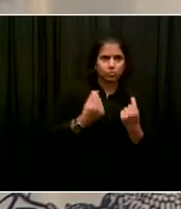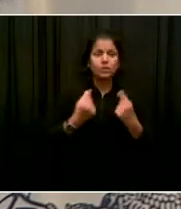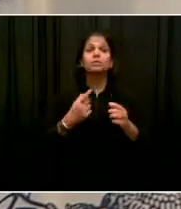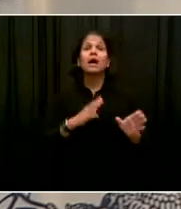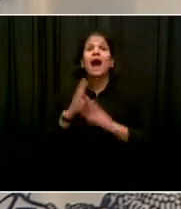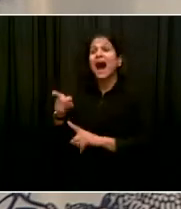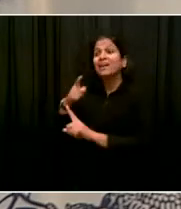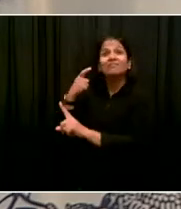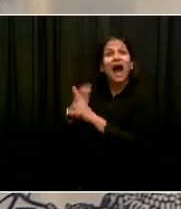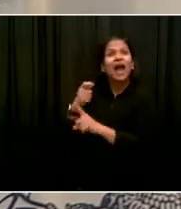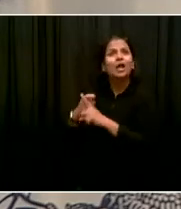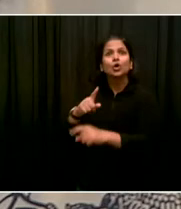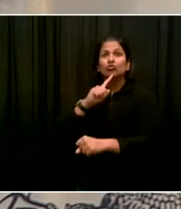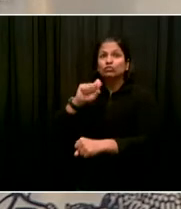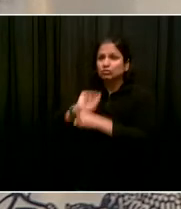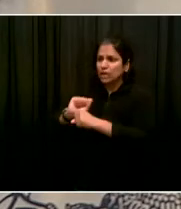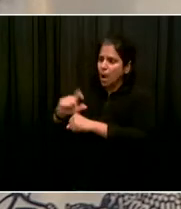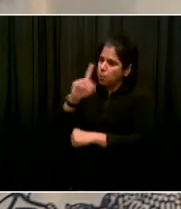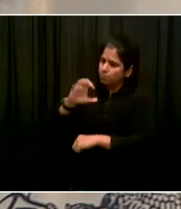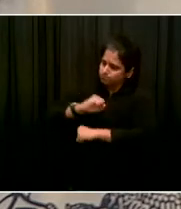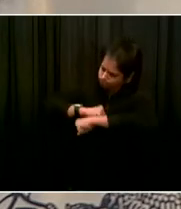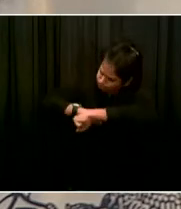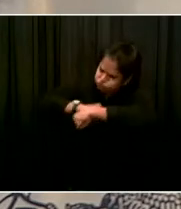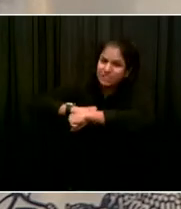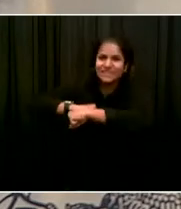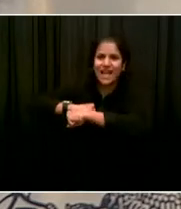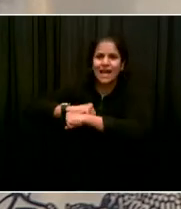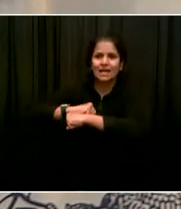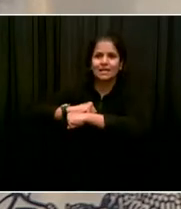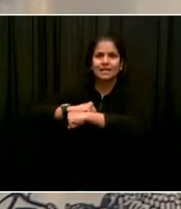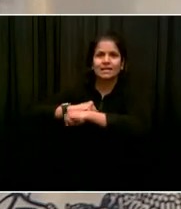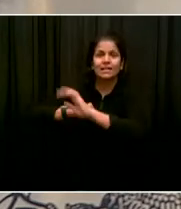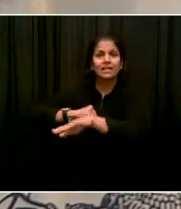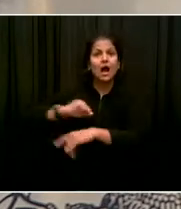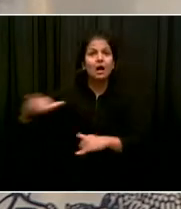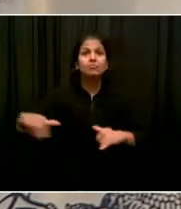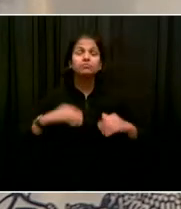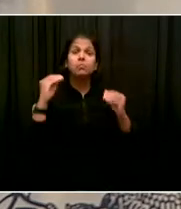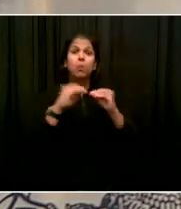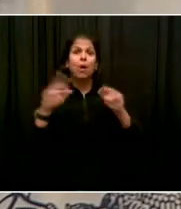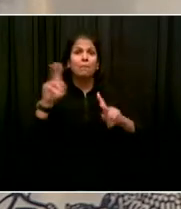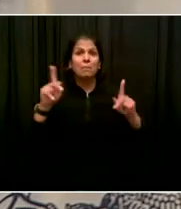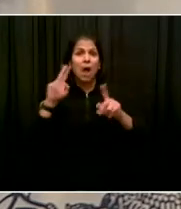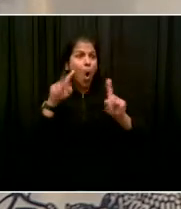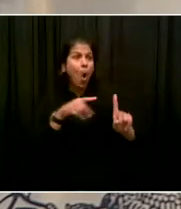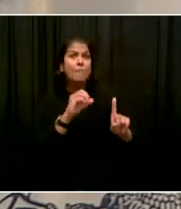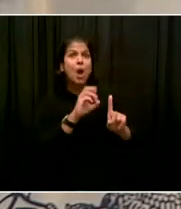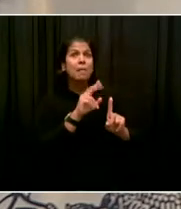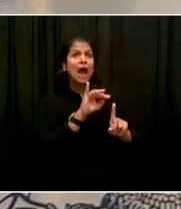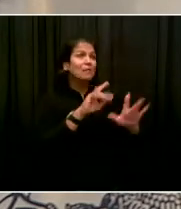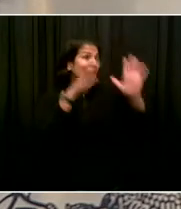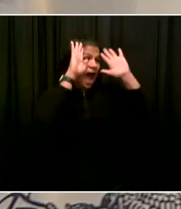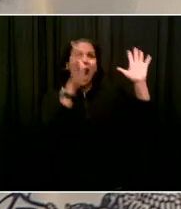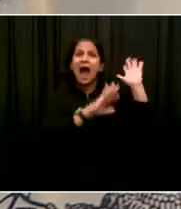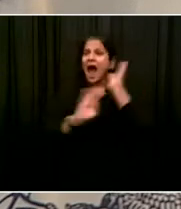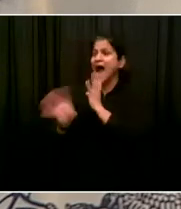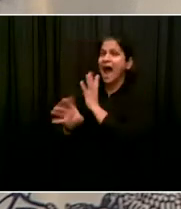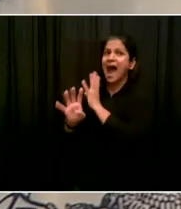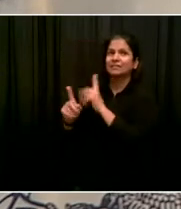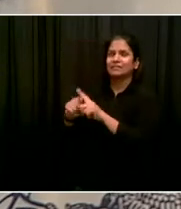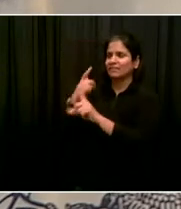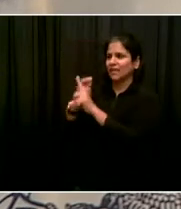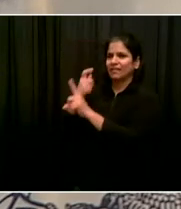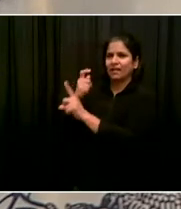seeing more and more people coming forward for a first dose or a second dose or a booster, and we need to get as many people vaccinated as quickly as possible. So that's where our